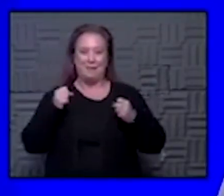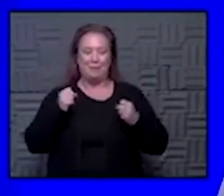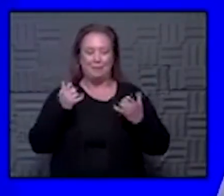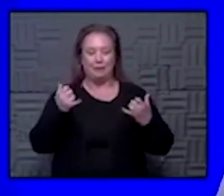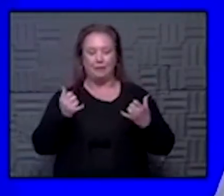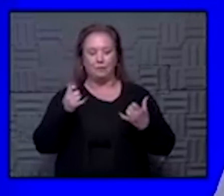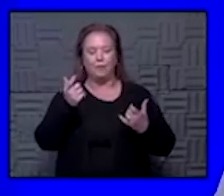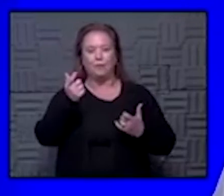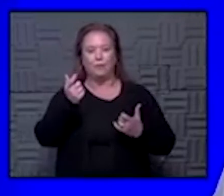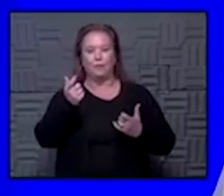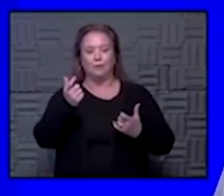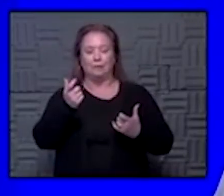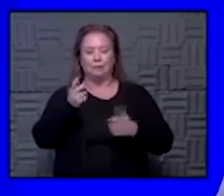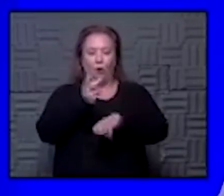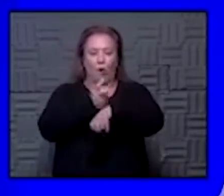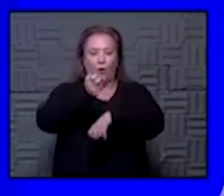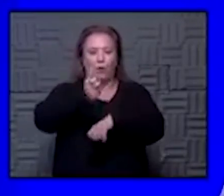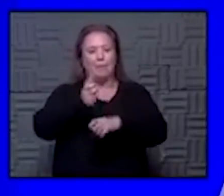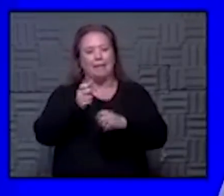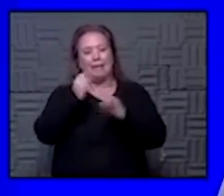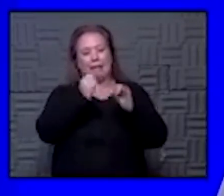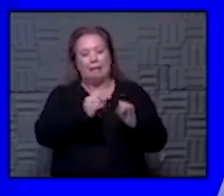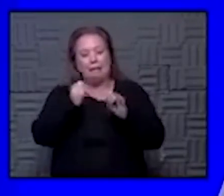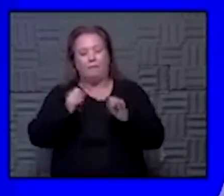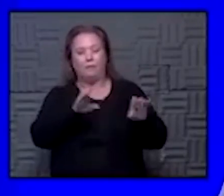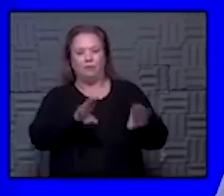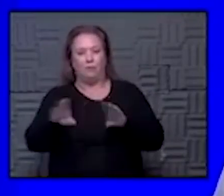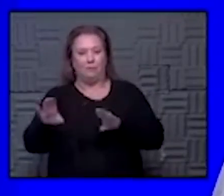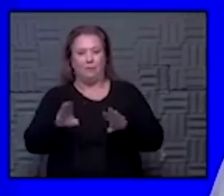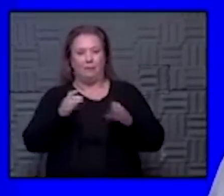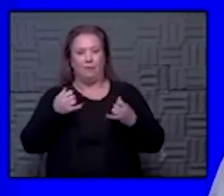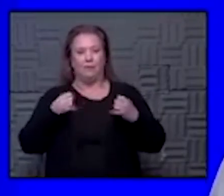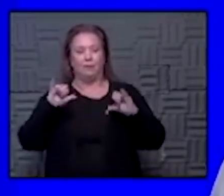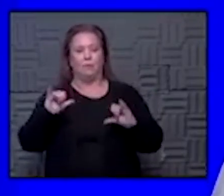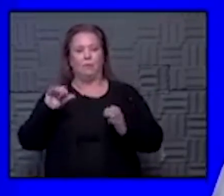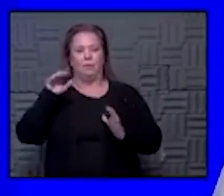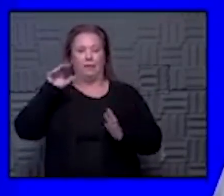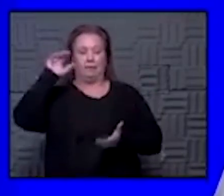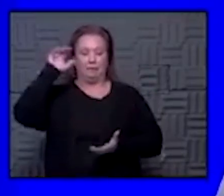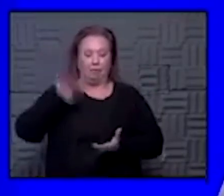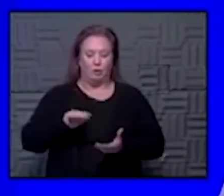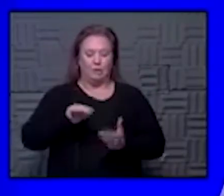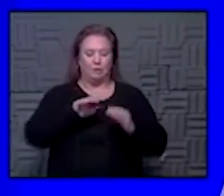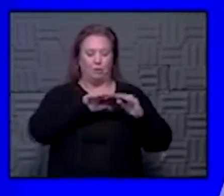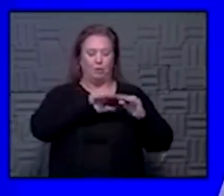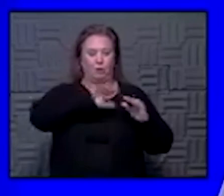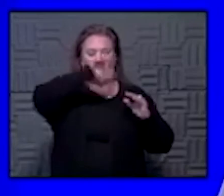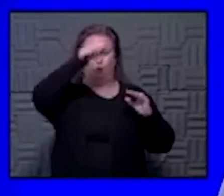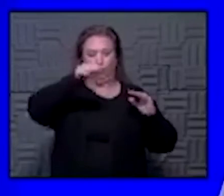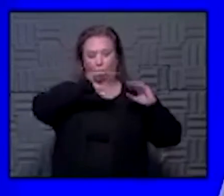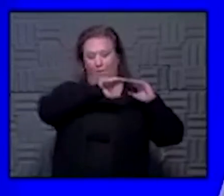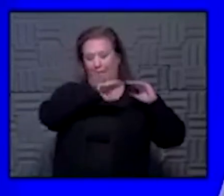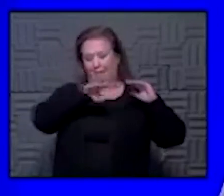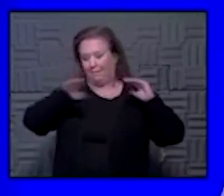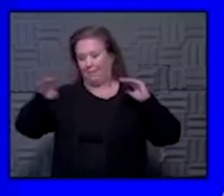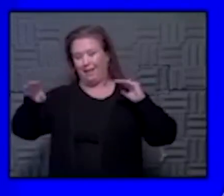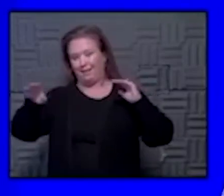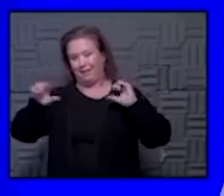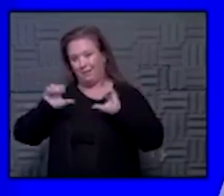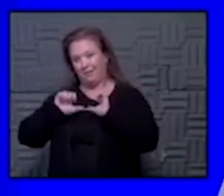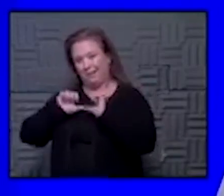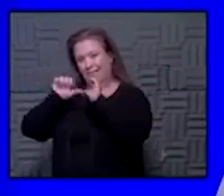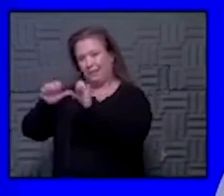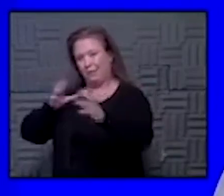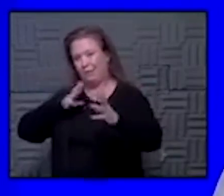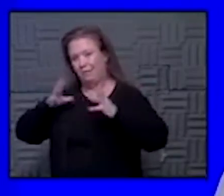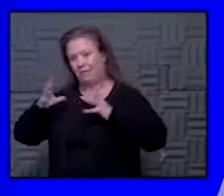difficult to do. But do those individual behaviors so that we can decrease or flatten the curve again, especially as we move into